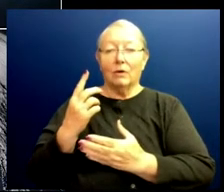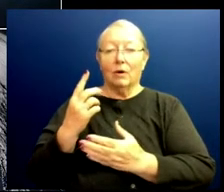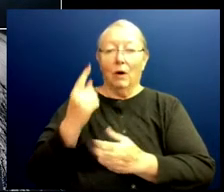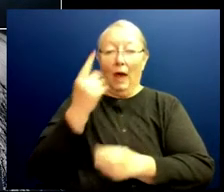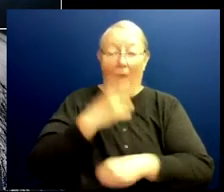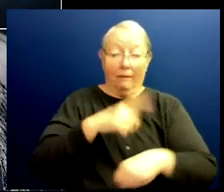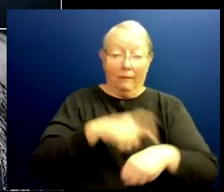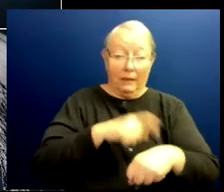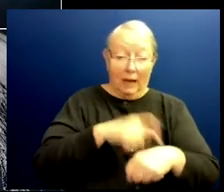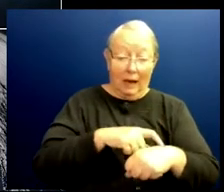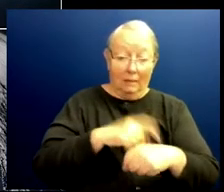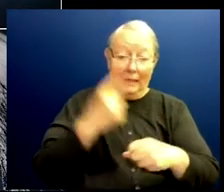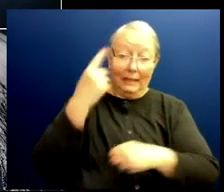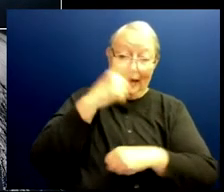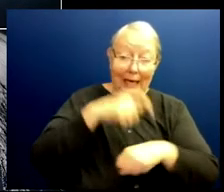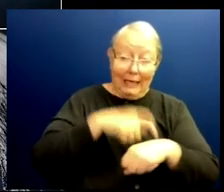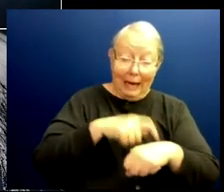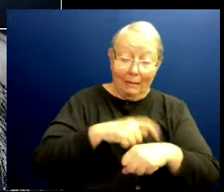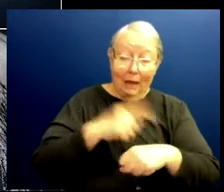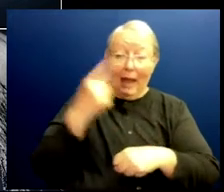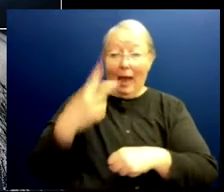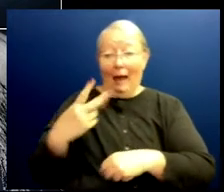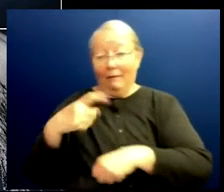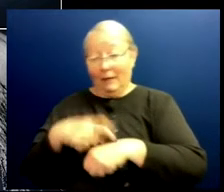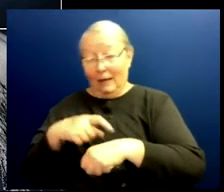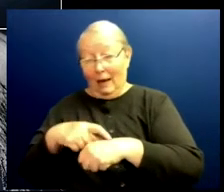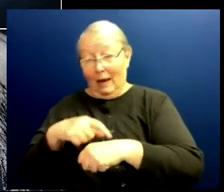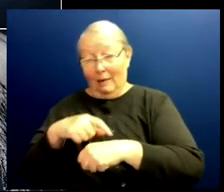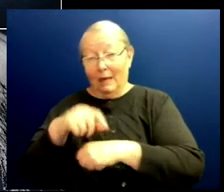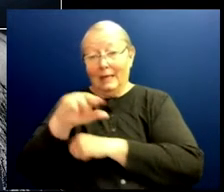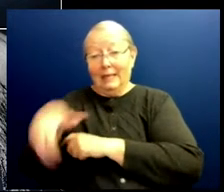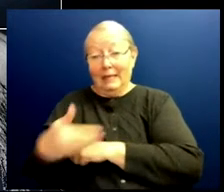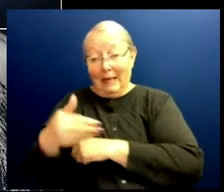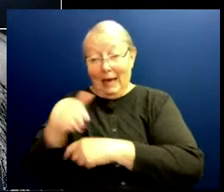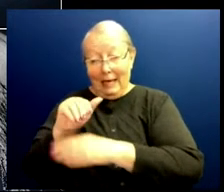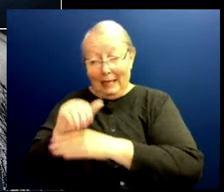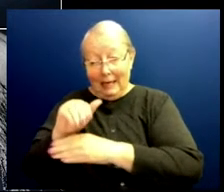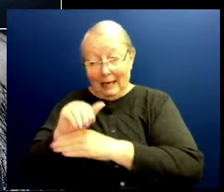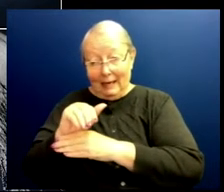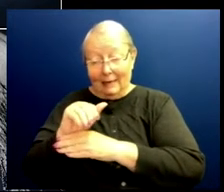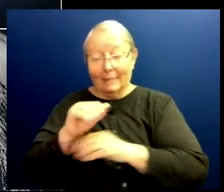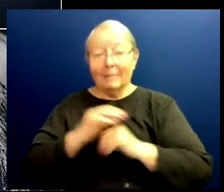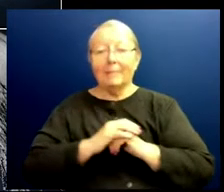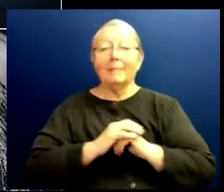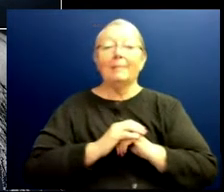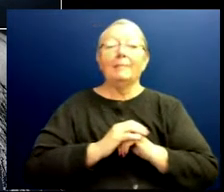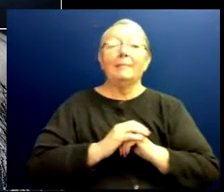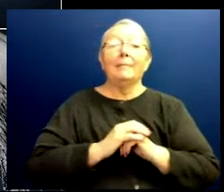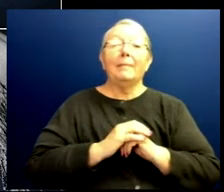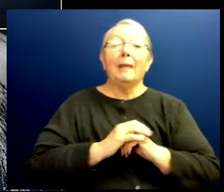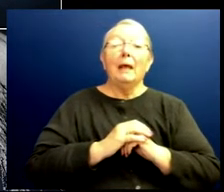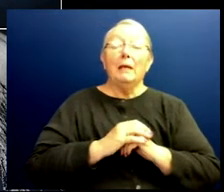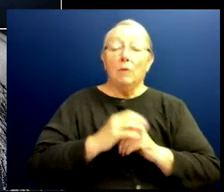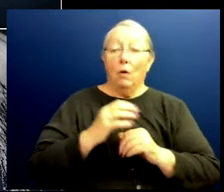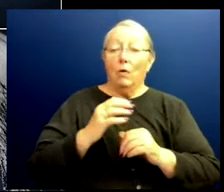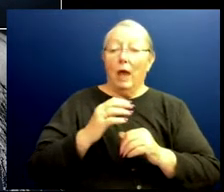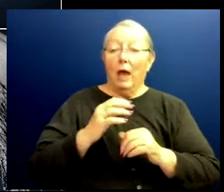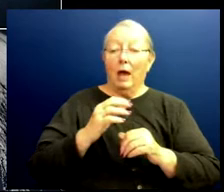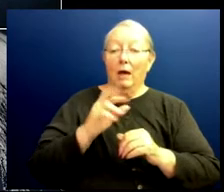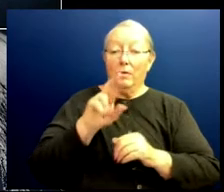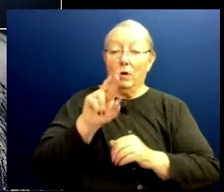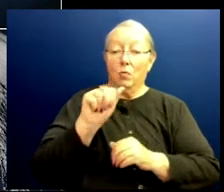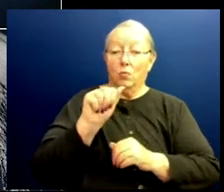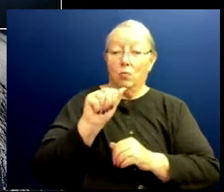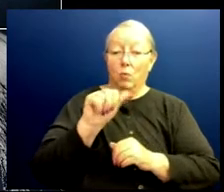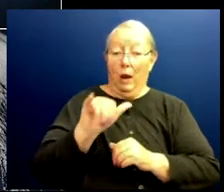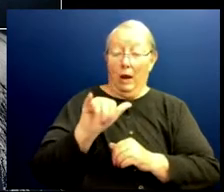is powered by these solar arrays here that put out a kilowatt of energy. And they charge